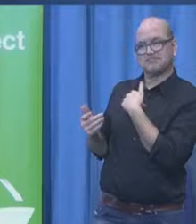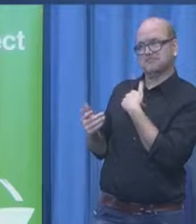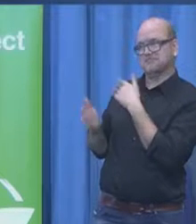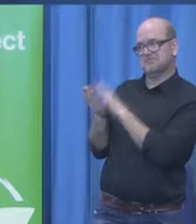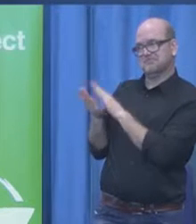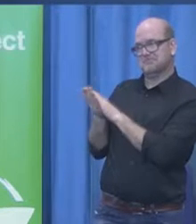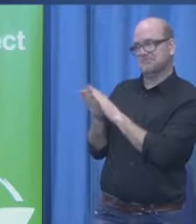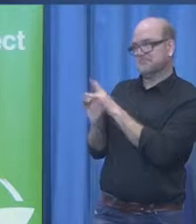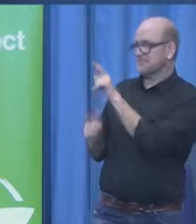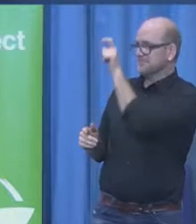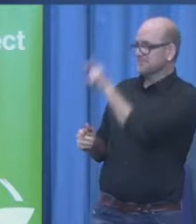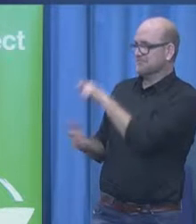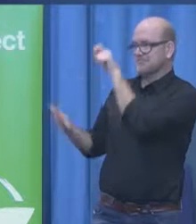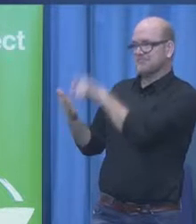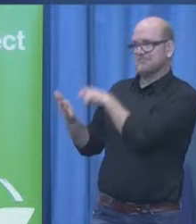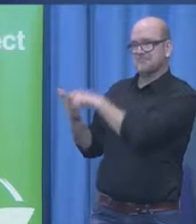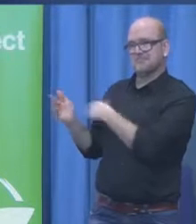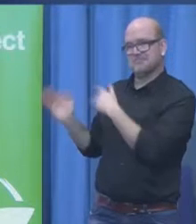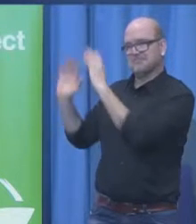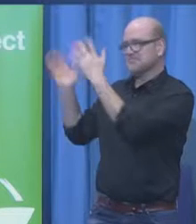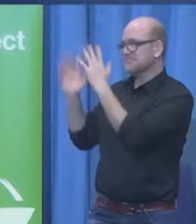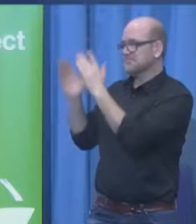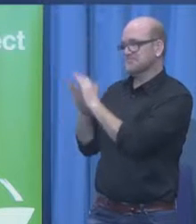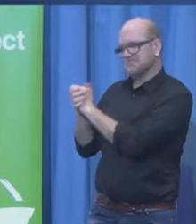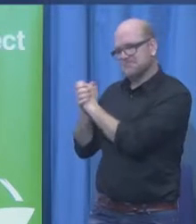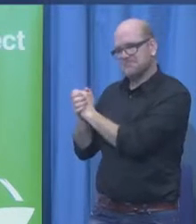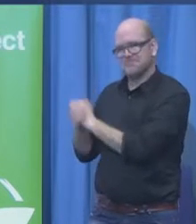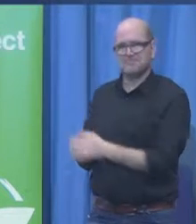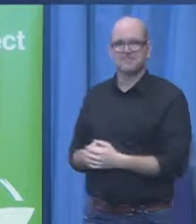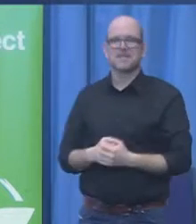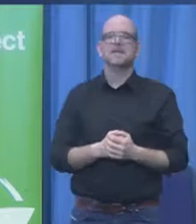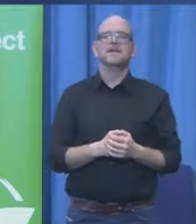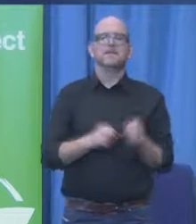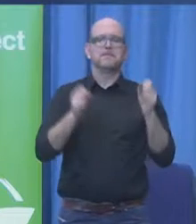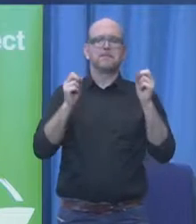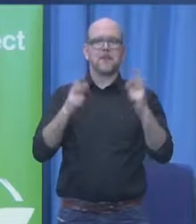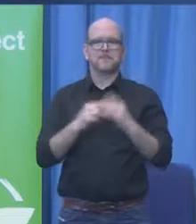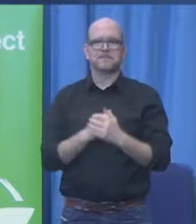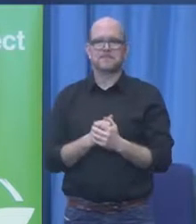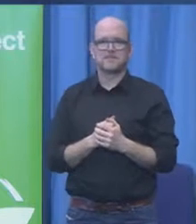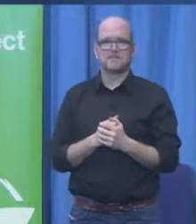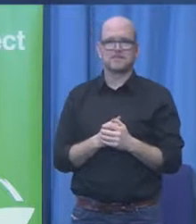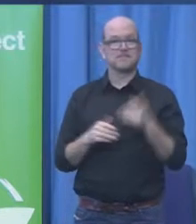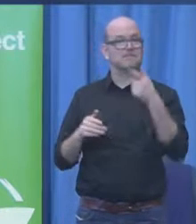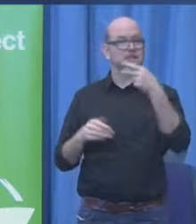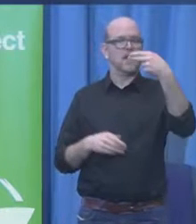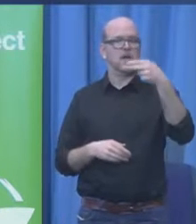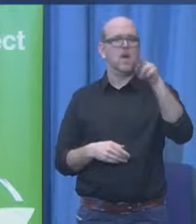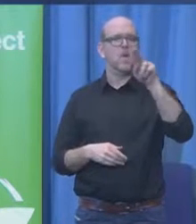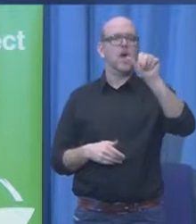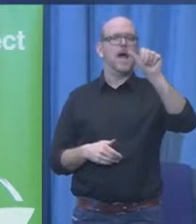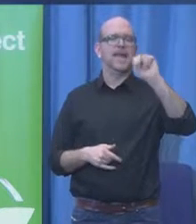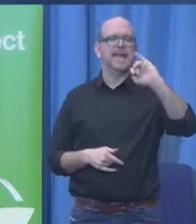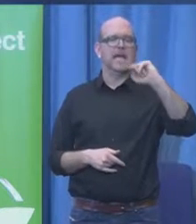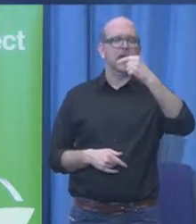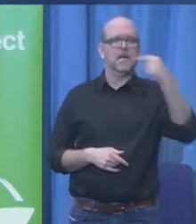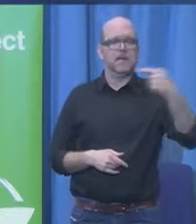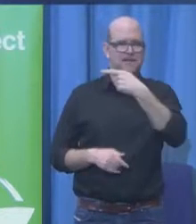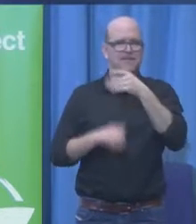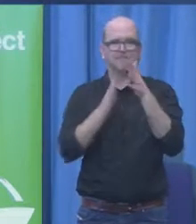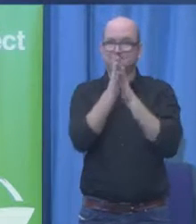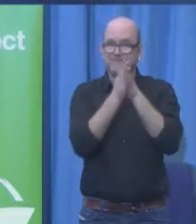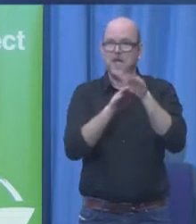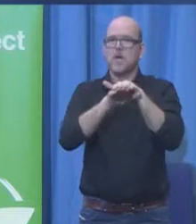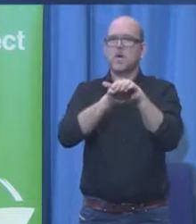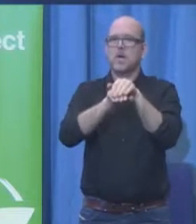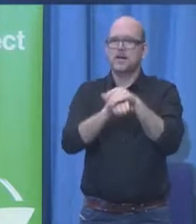right, there is Honourable Franz-Joseph HUAINIGG. Franz-Joseph, would you like to say a few words